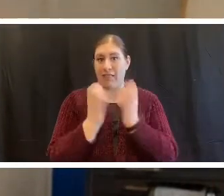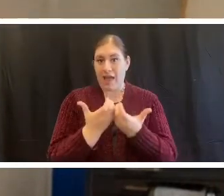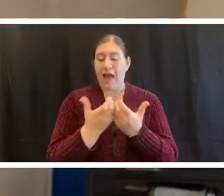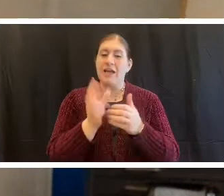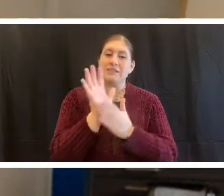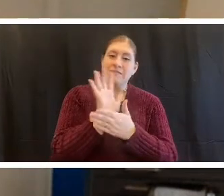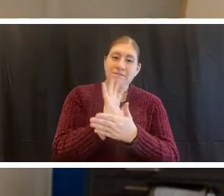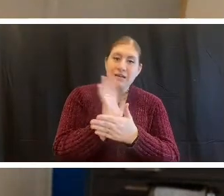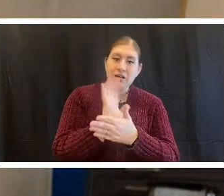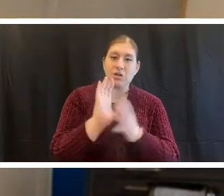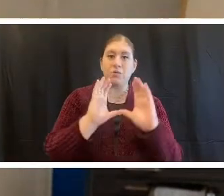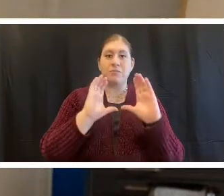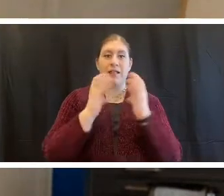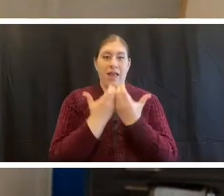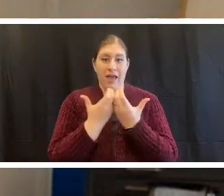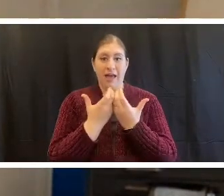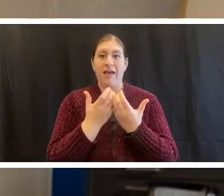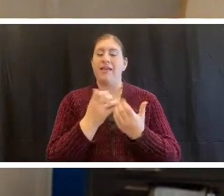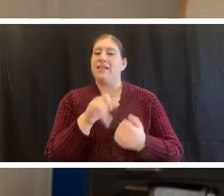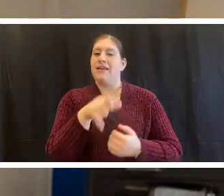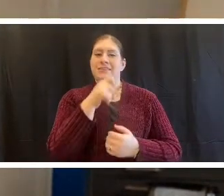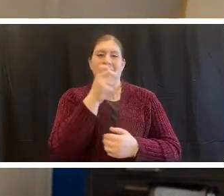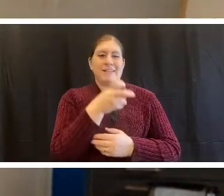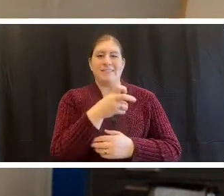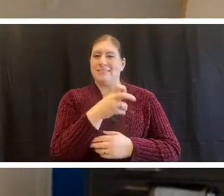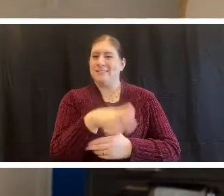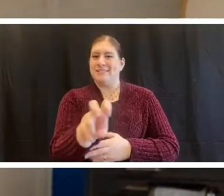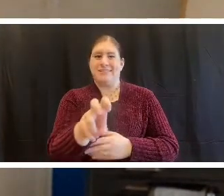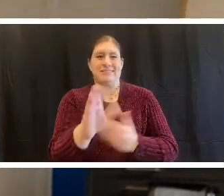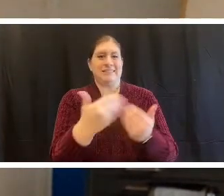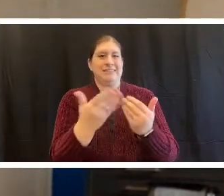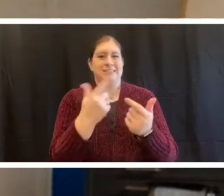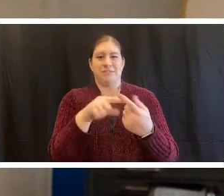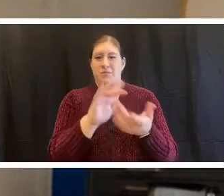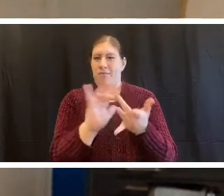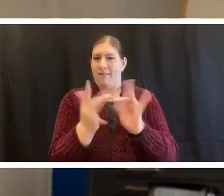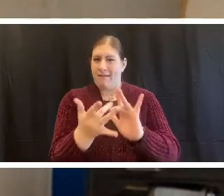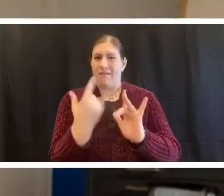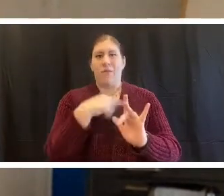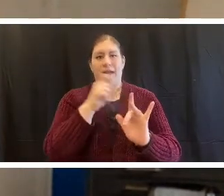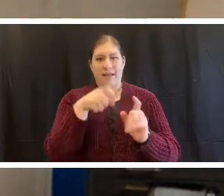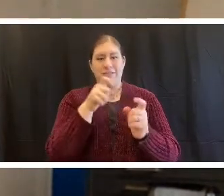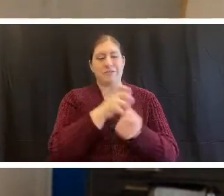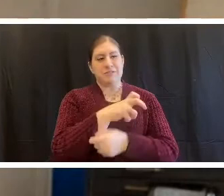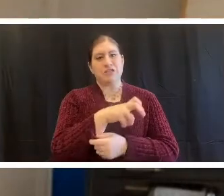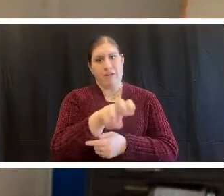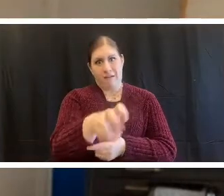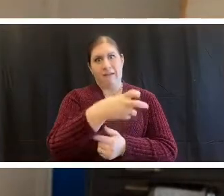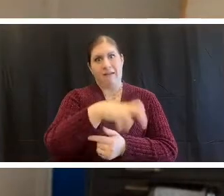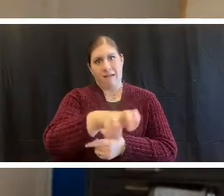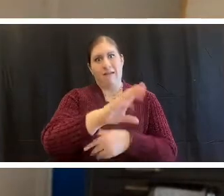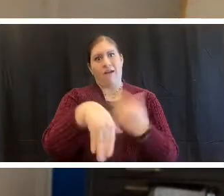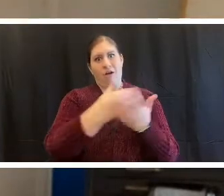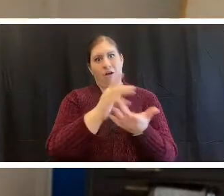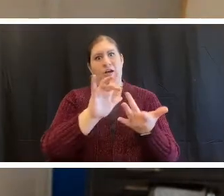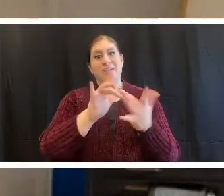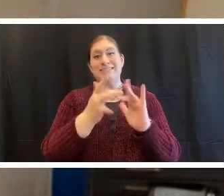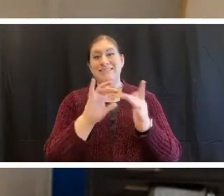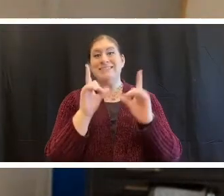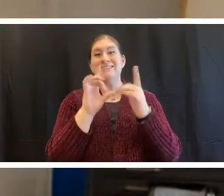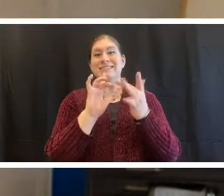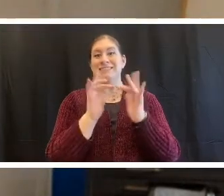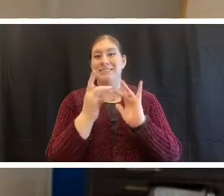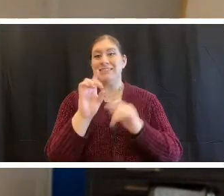film classes, which that does not translate. And so we've had to migrate all of that to digital